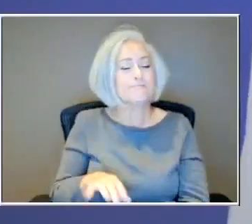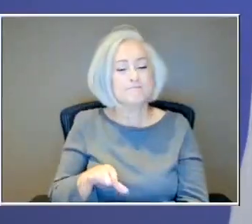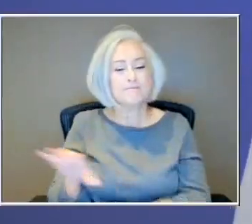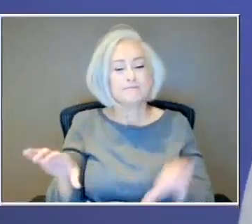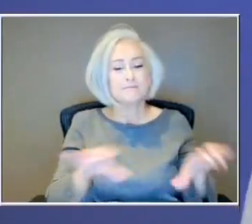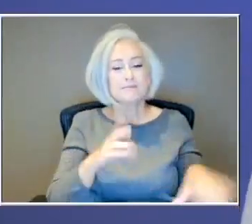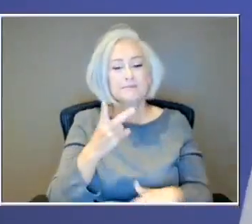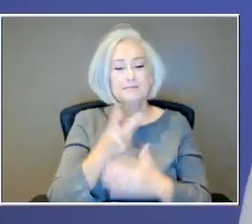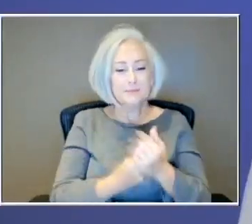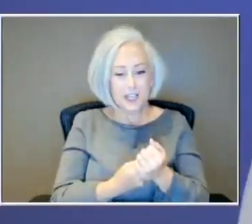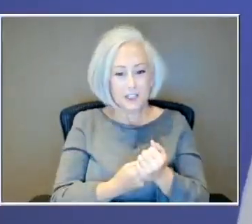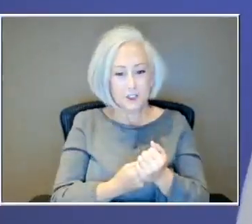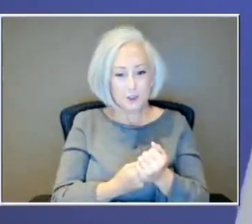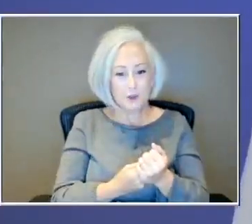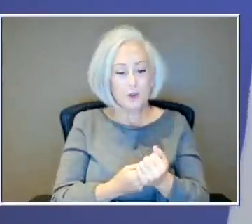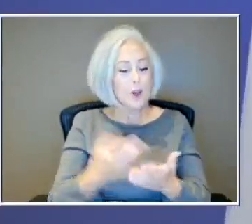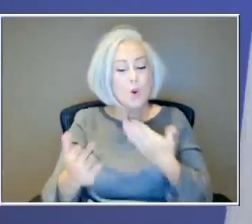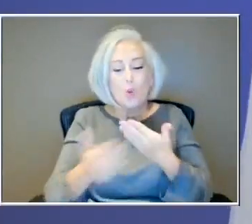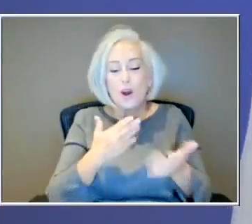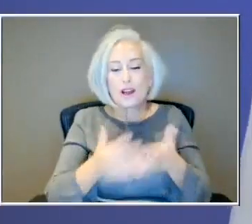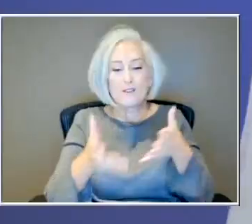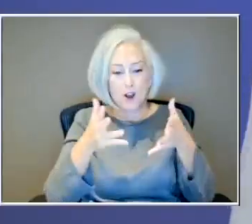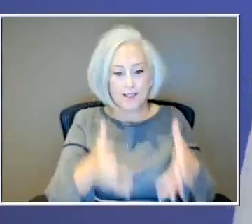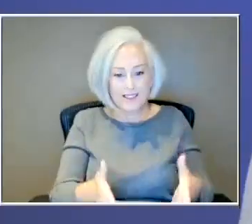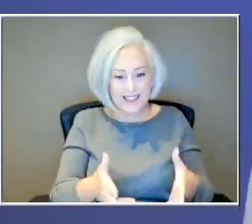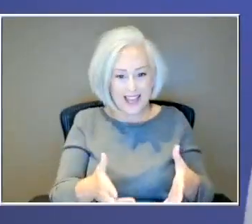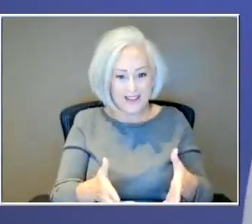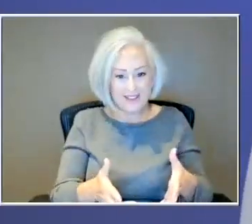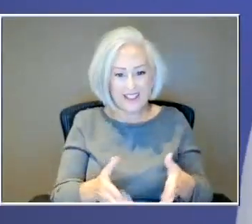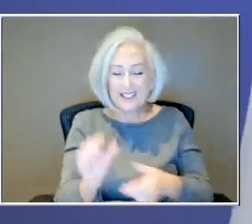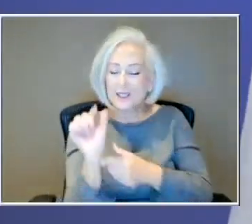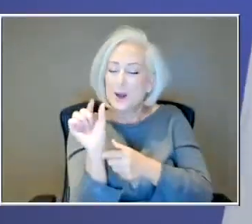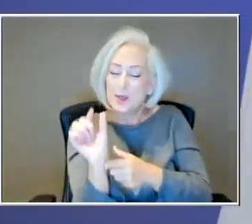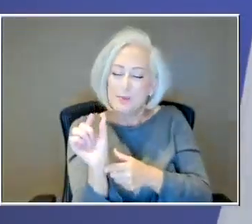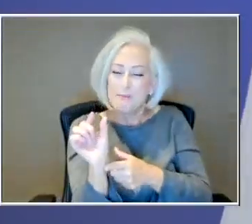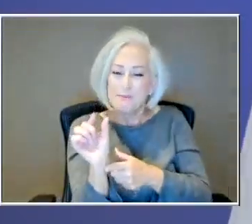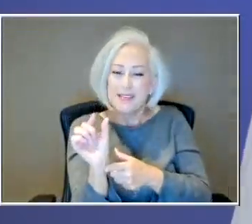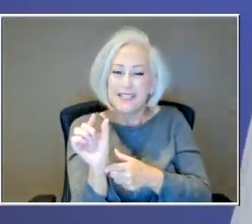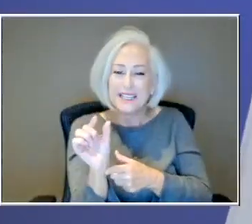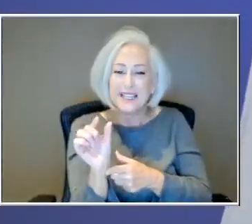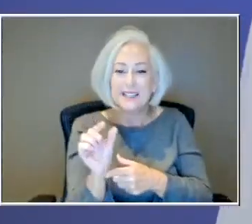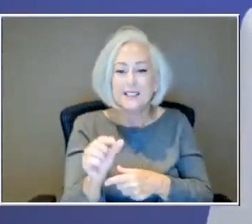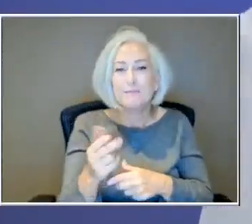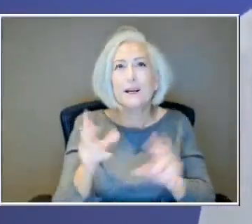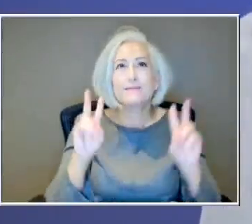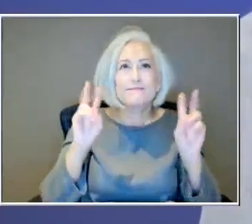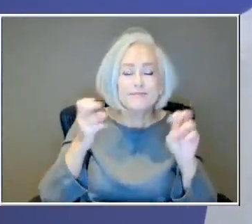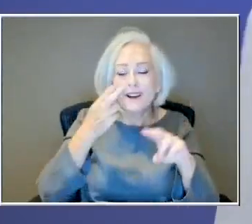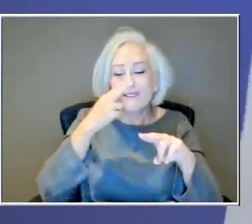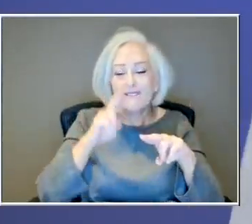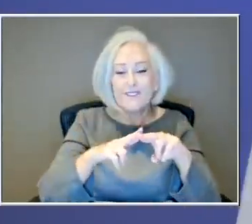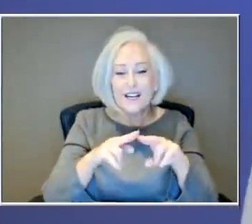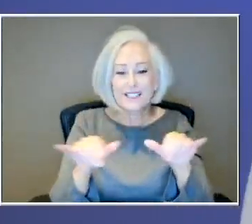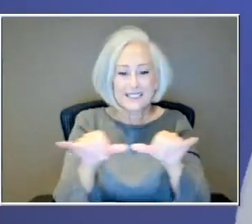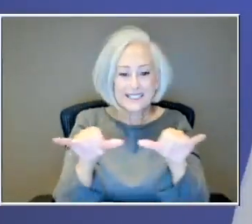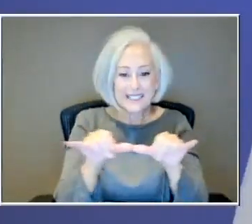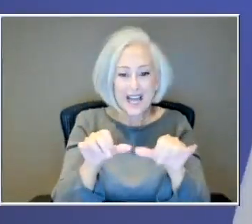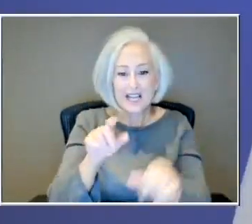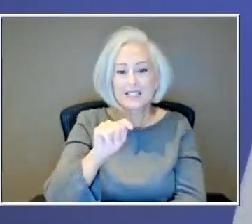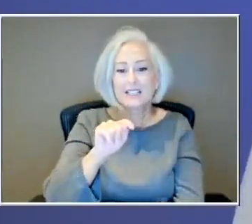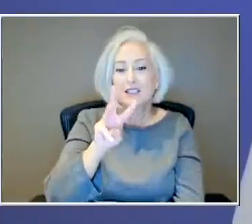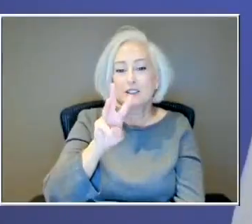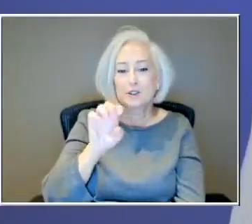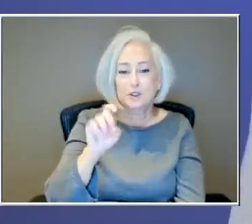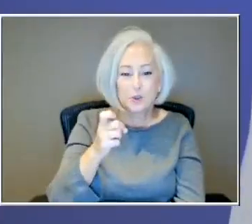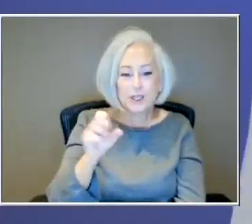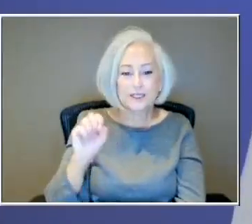them all the rest of the candy, like the mini, not like the mini size, but like the fun size, like Twix and Snickers.